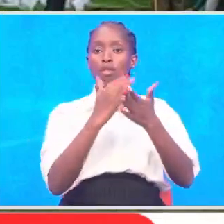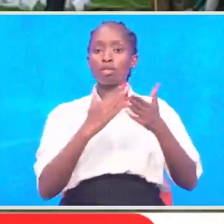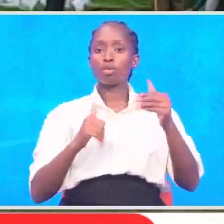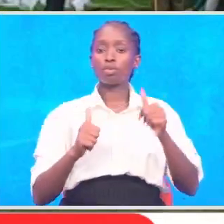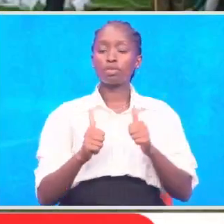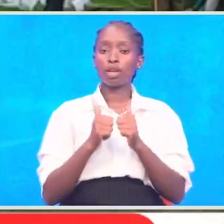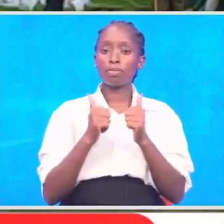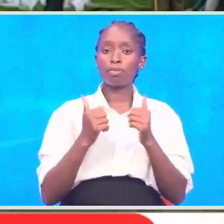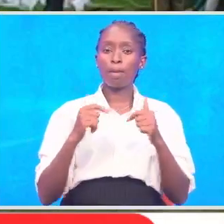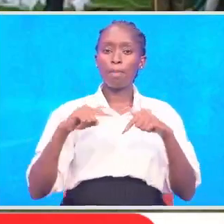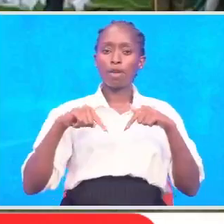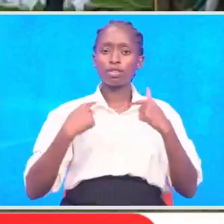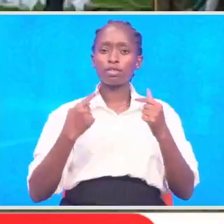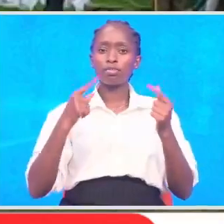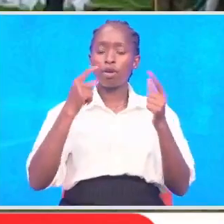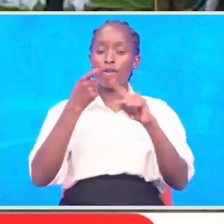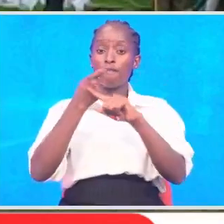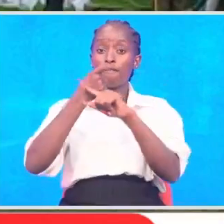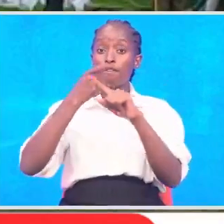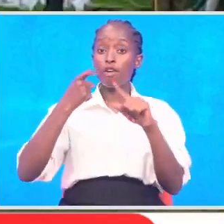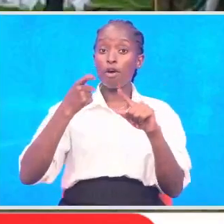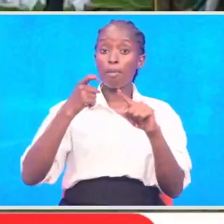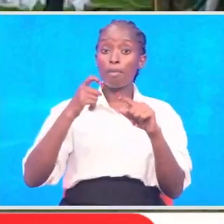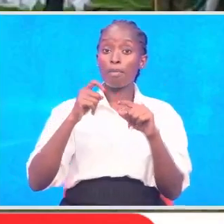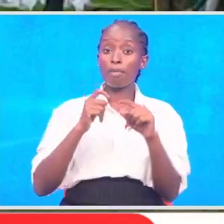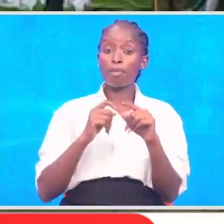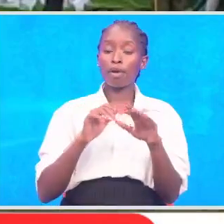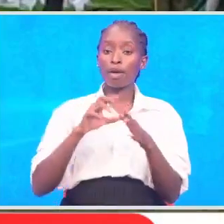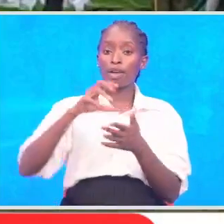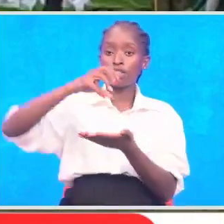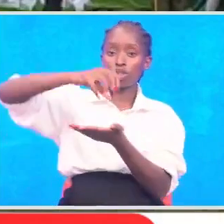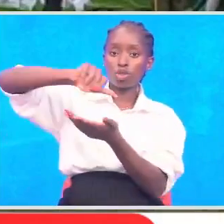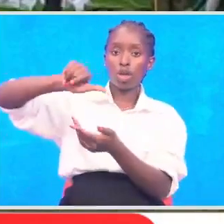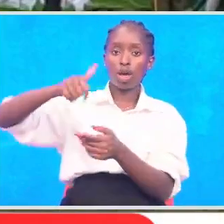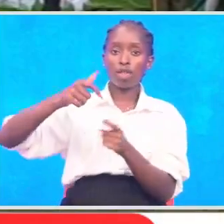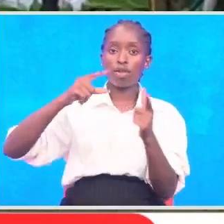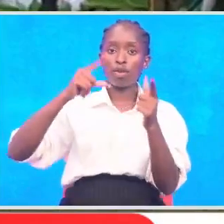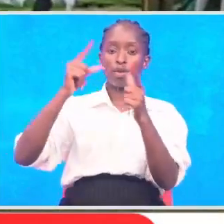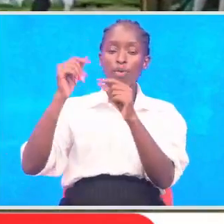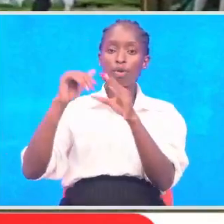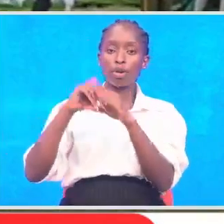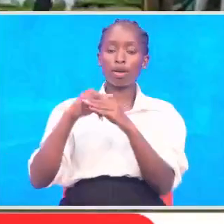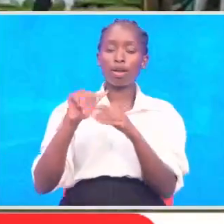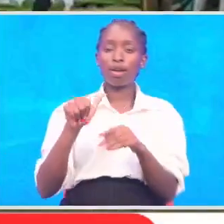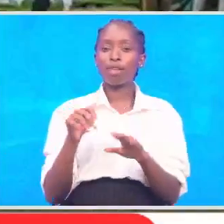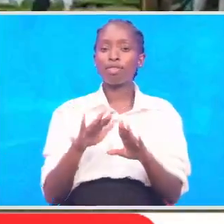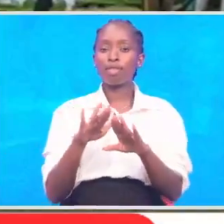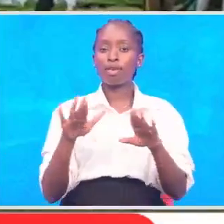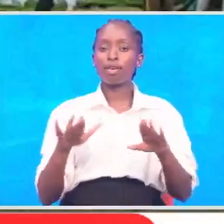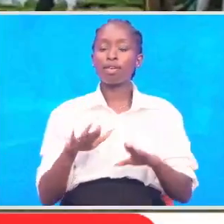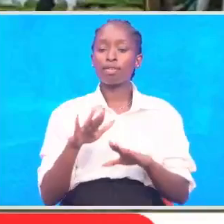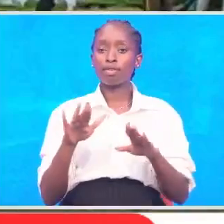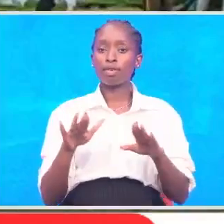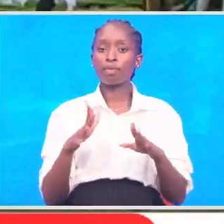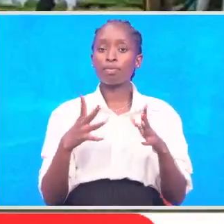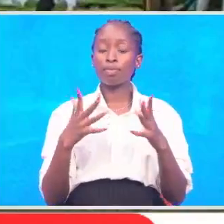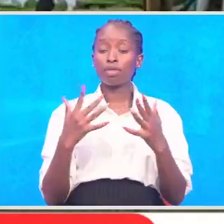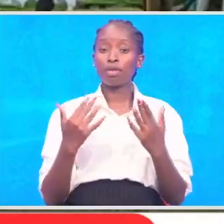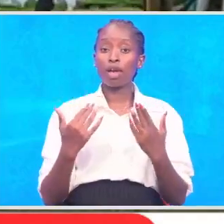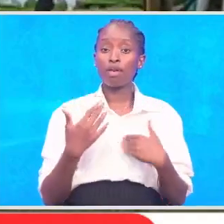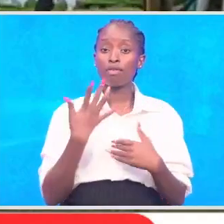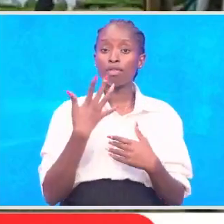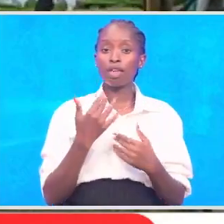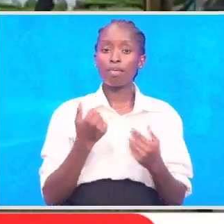Prado was leaving Delamere petrol station and was to cross and head to Nakuru. But from Nairobi, there was a truck